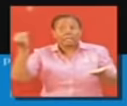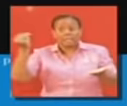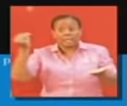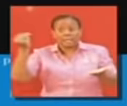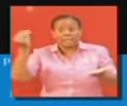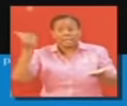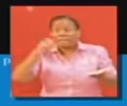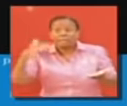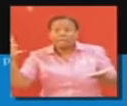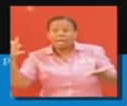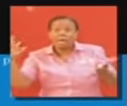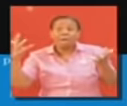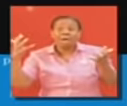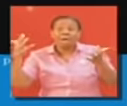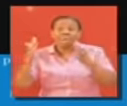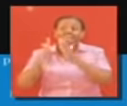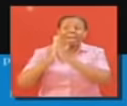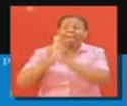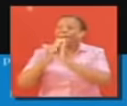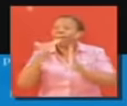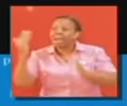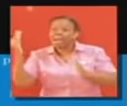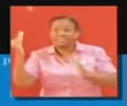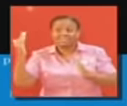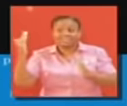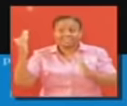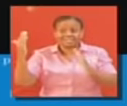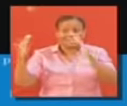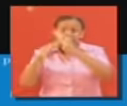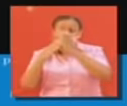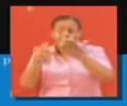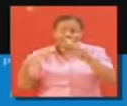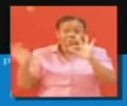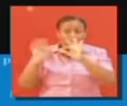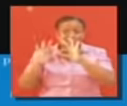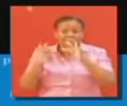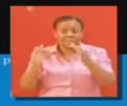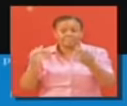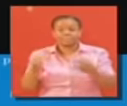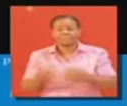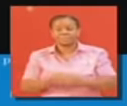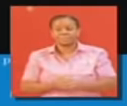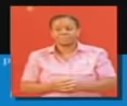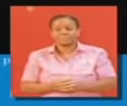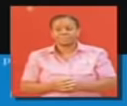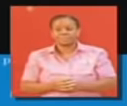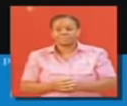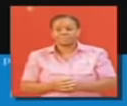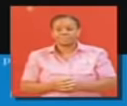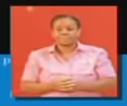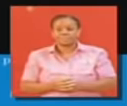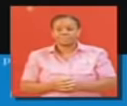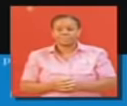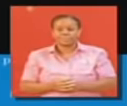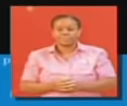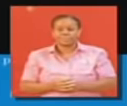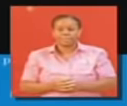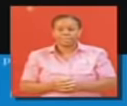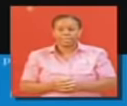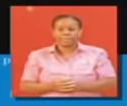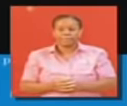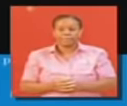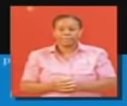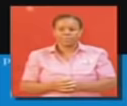priority from the minister as you go forward in terms of the fight against